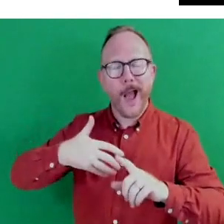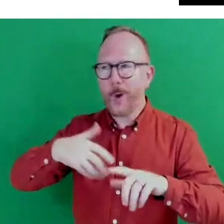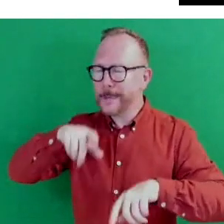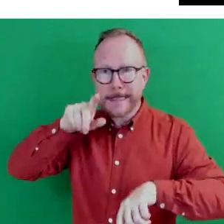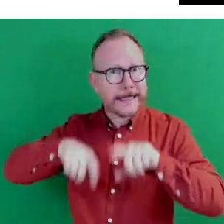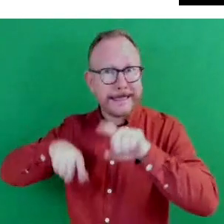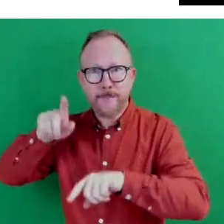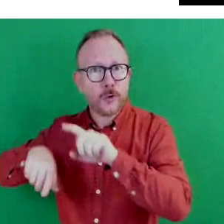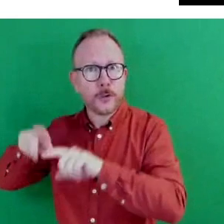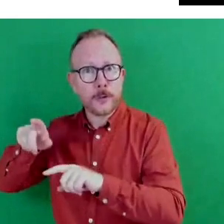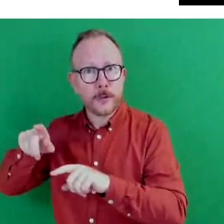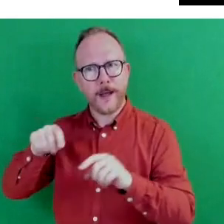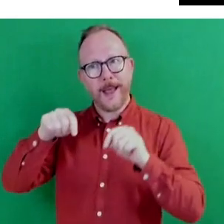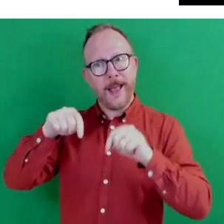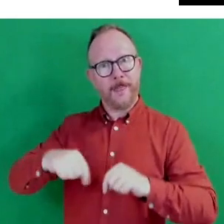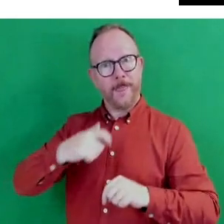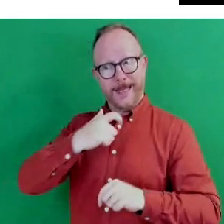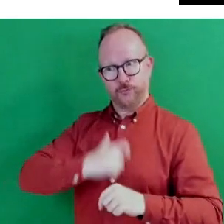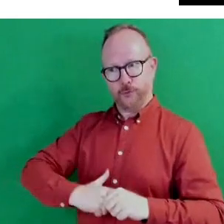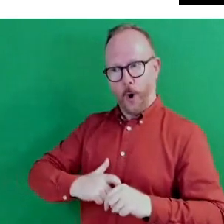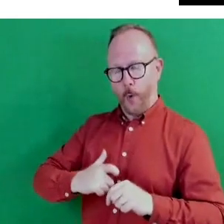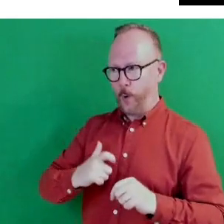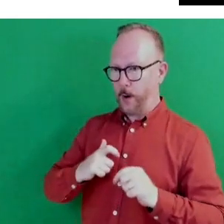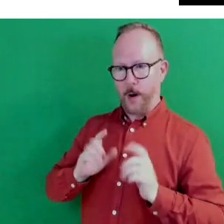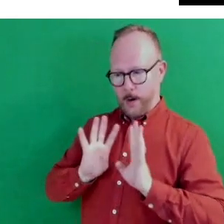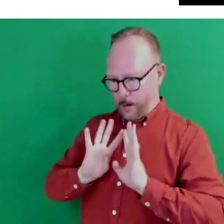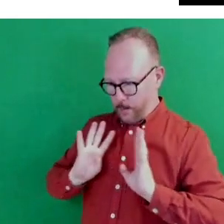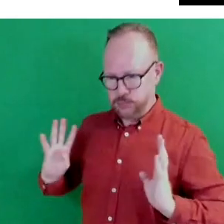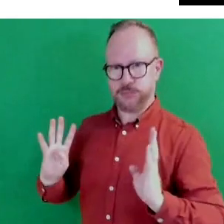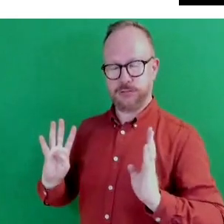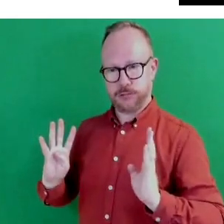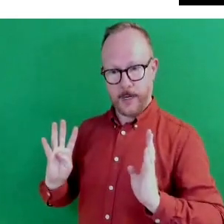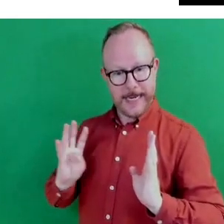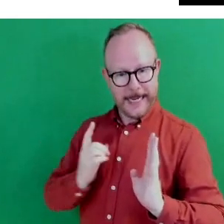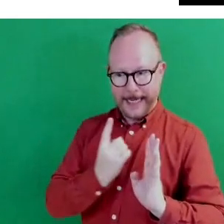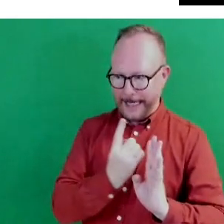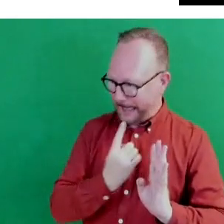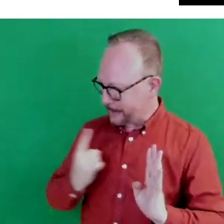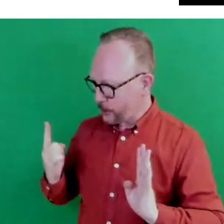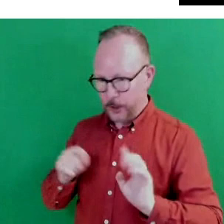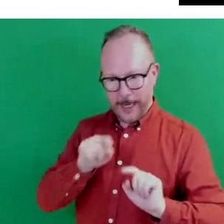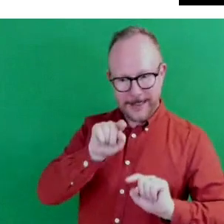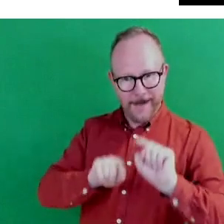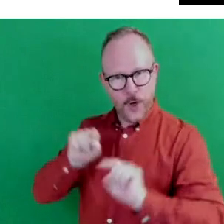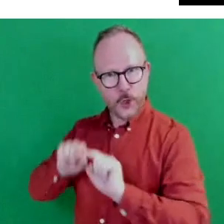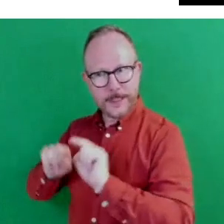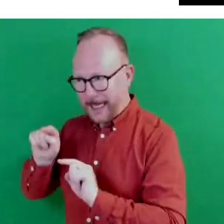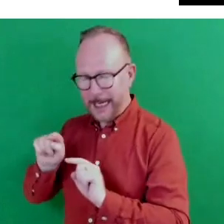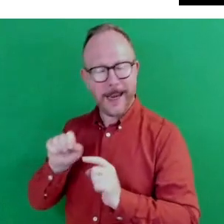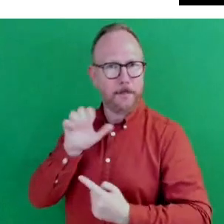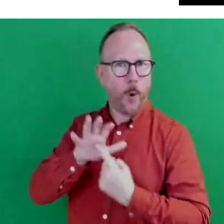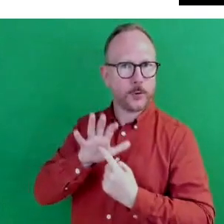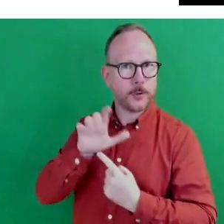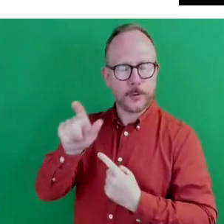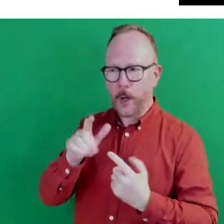more diversity that we do have, if we're thinking about those protected characteristics of people, it's really important that we do have a